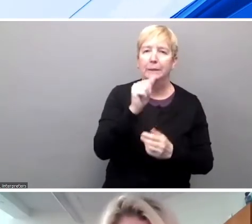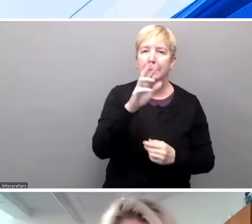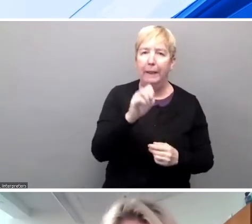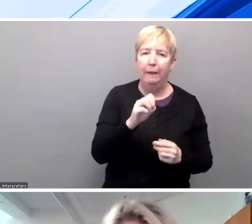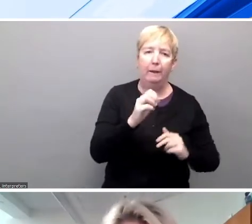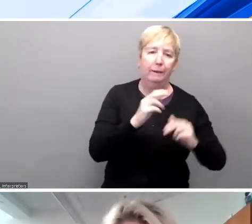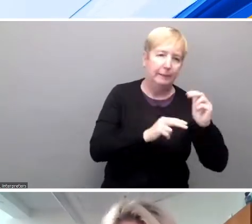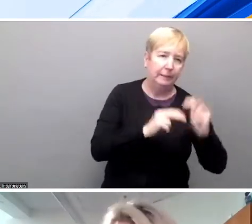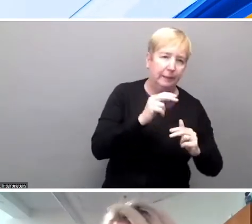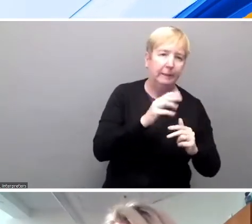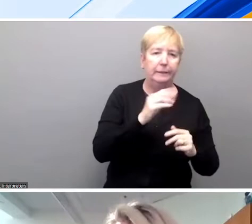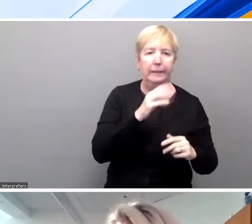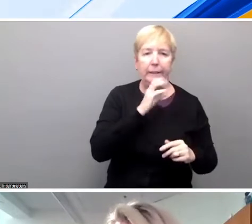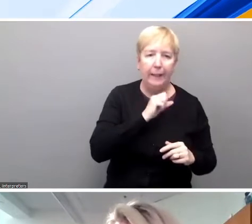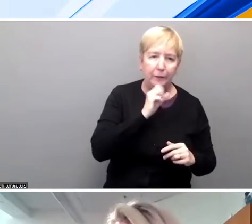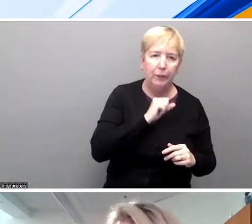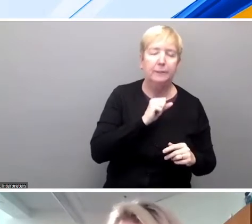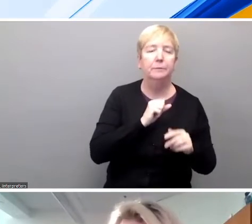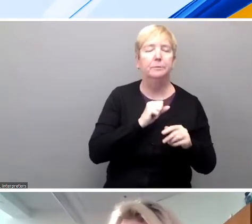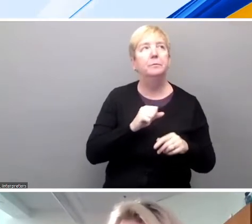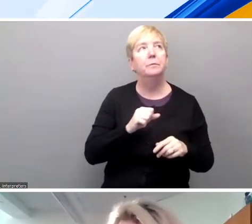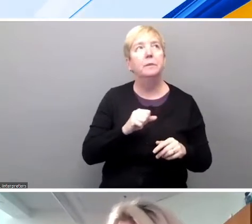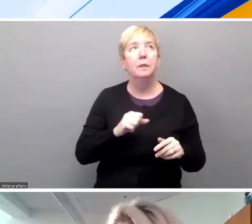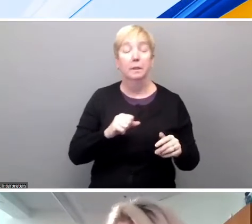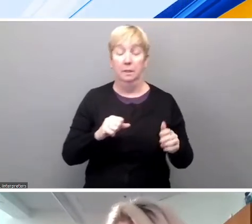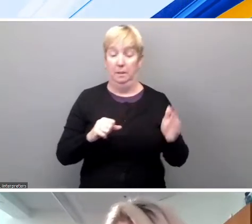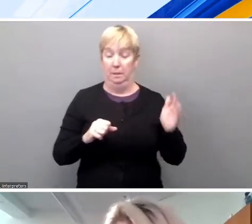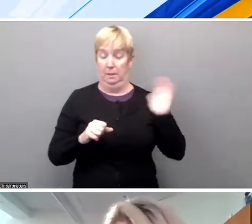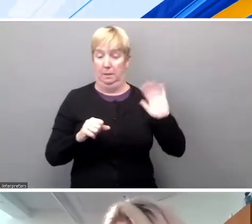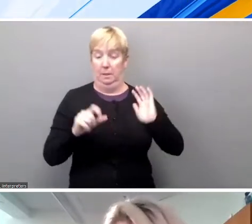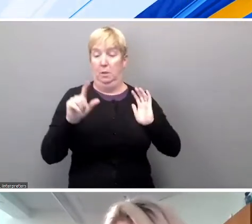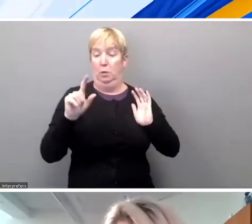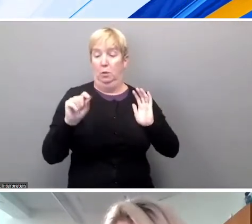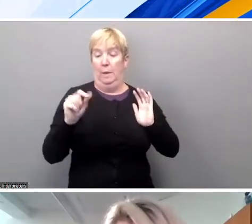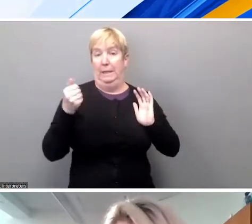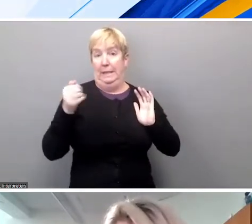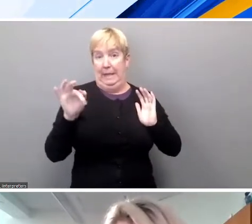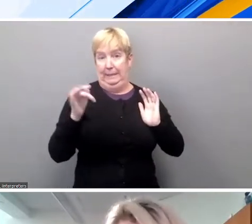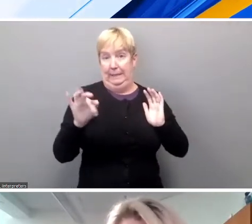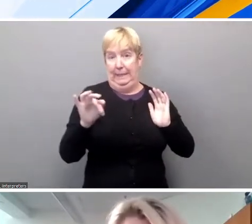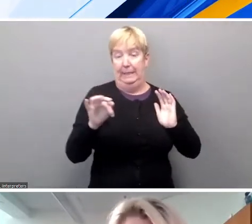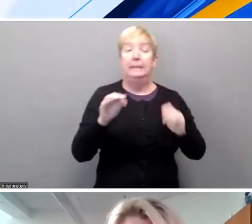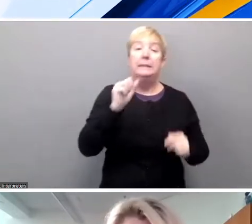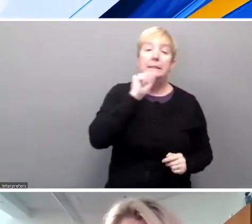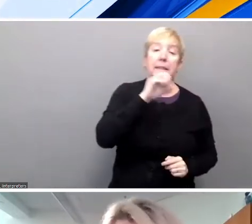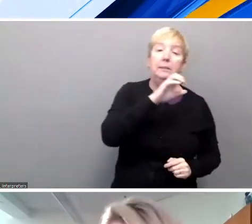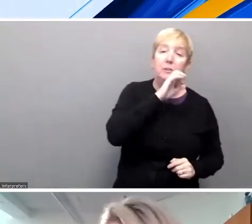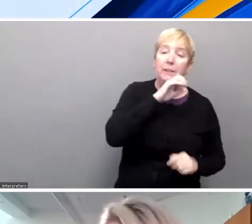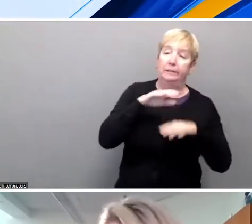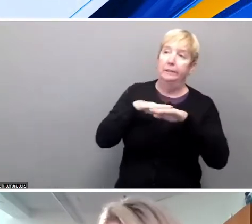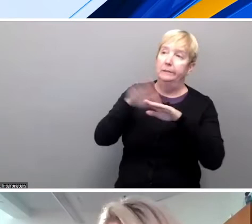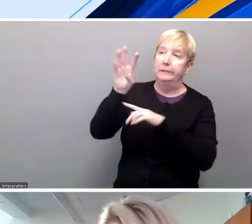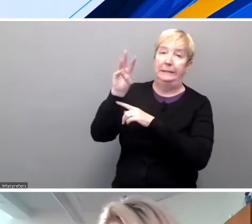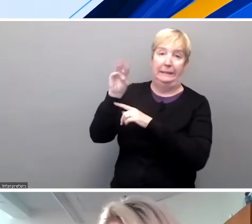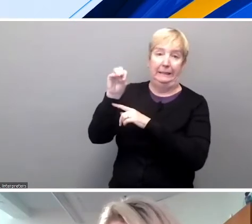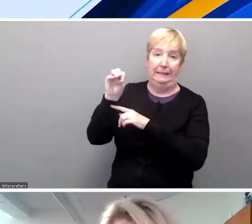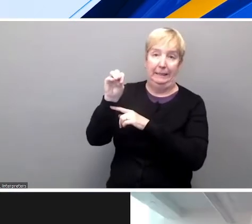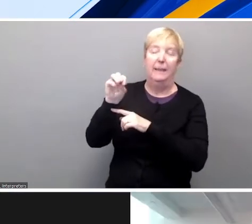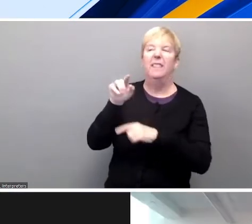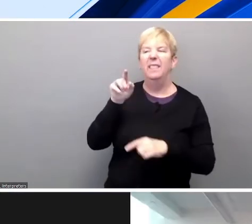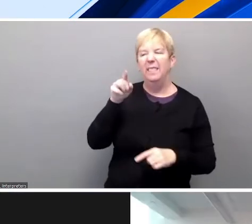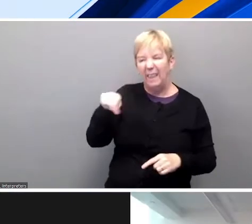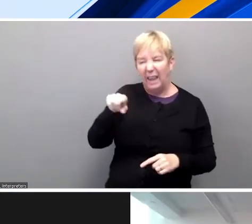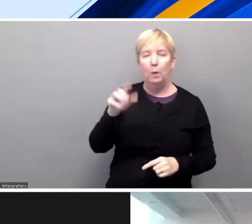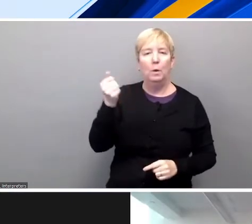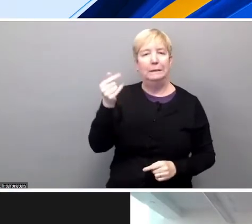In 2019, seniors aged 60 years and older accounted for about 17%